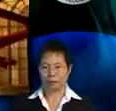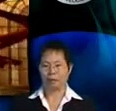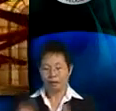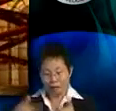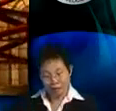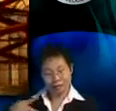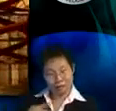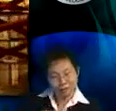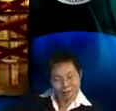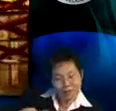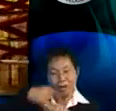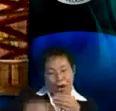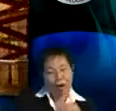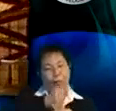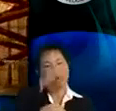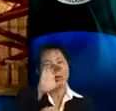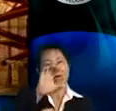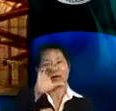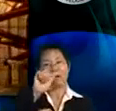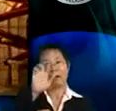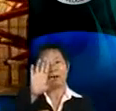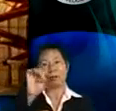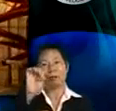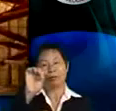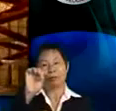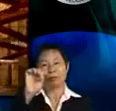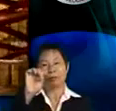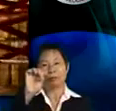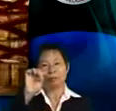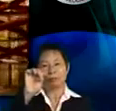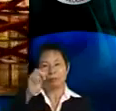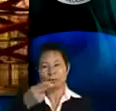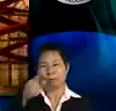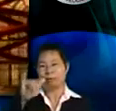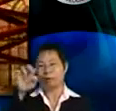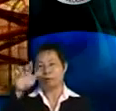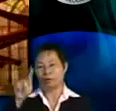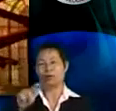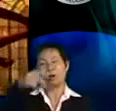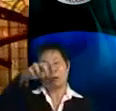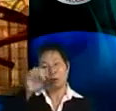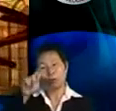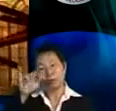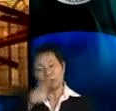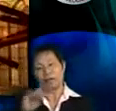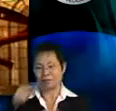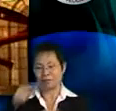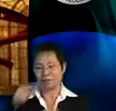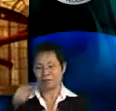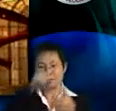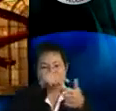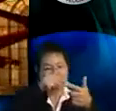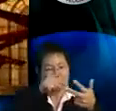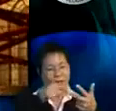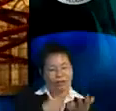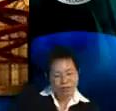Let's discuss on carbohydrates, proteins, and fats first. We shall discuss these 3 nutrients